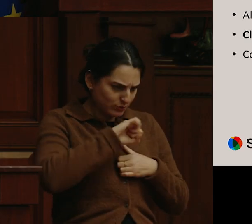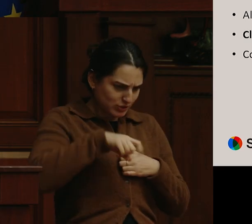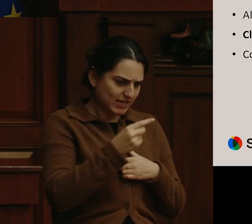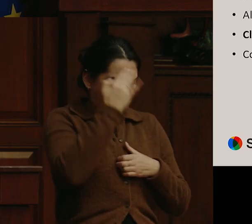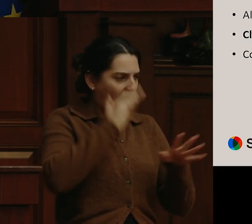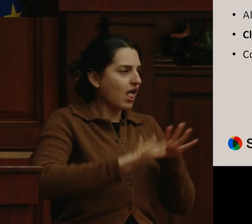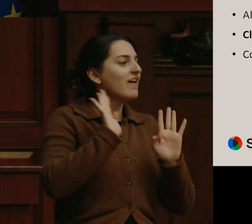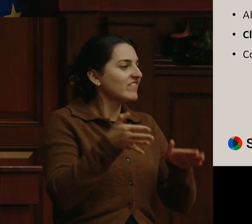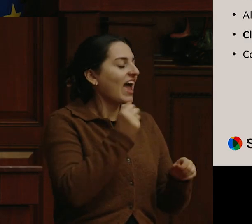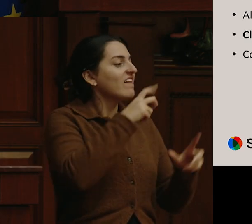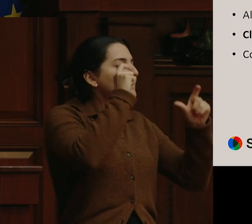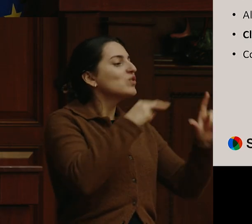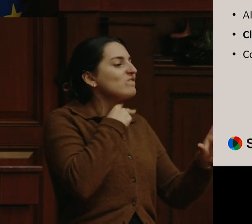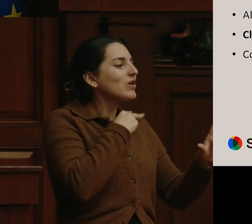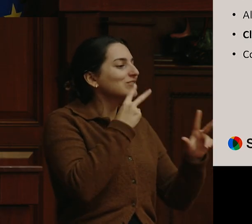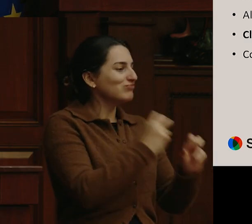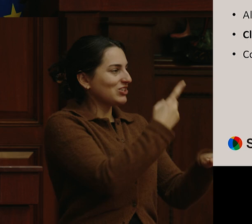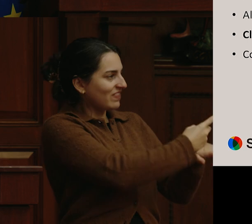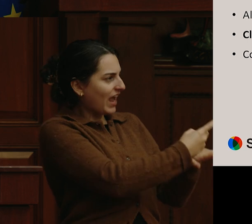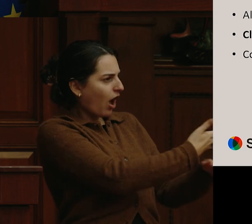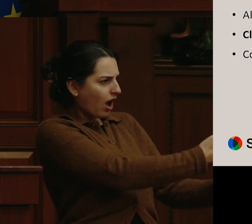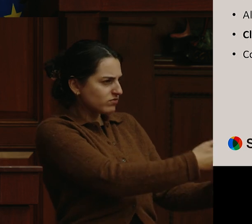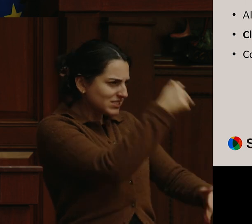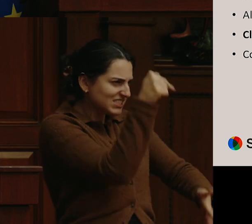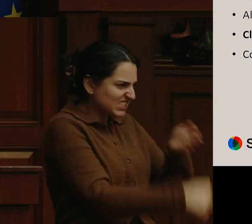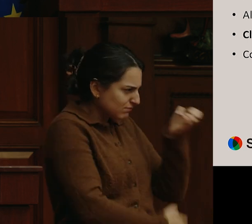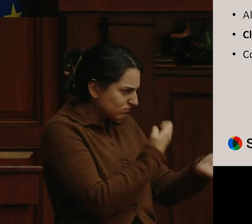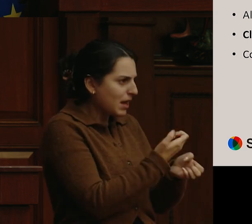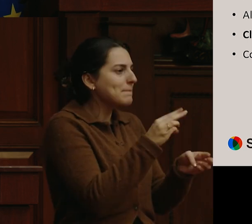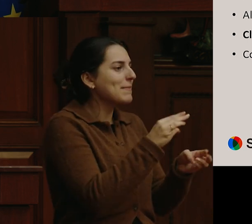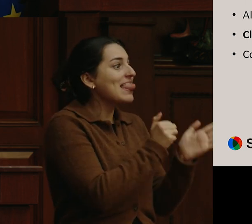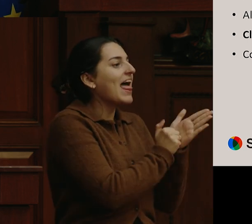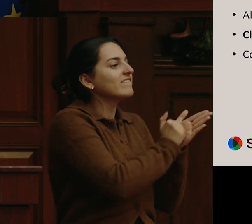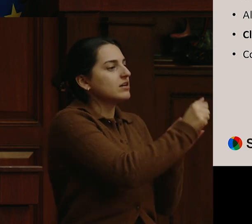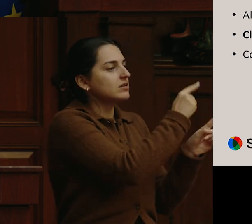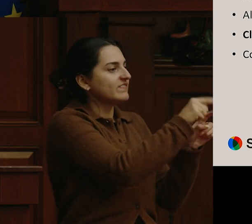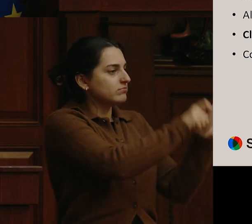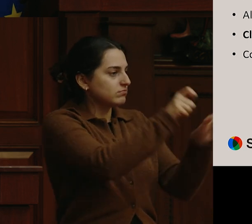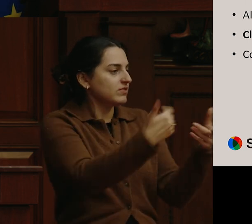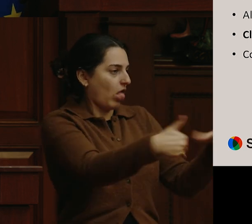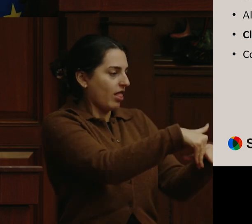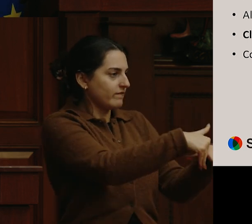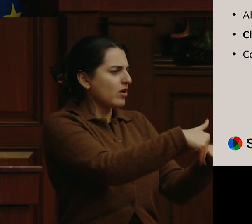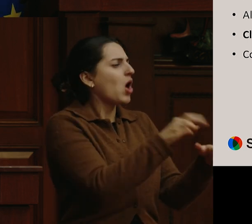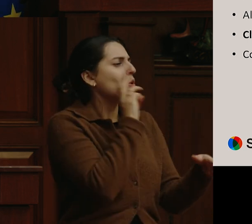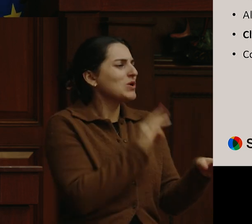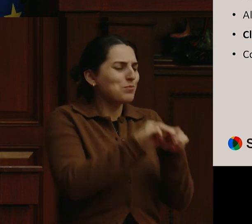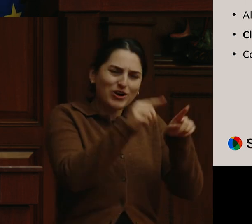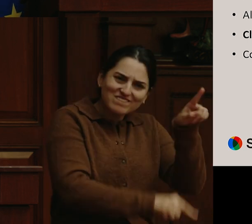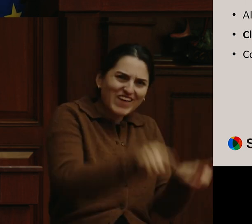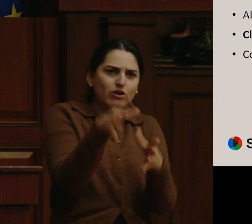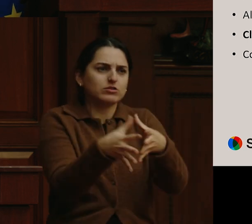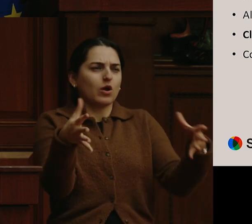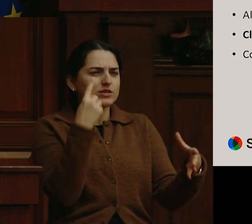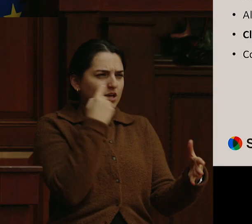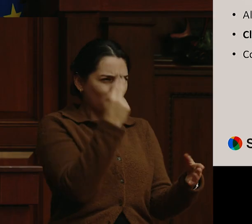already got the photo voice study. That was a very in-depth study of 11 people. we're trying to get more variation here and